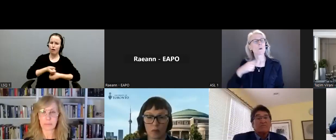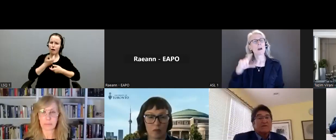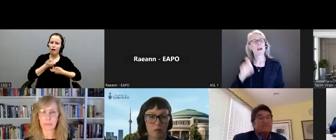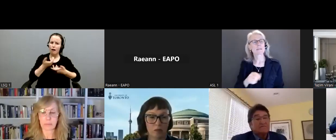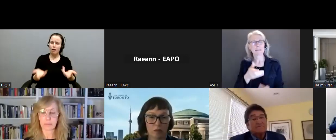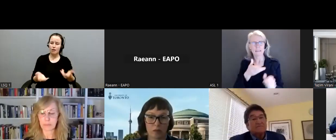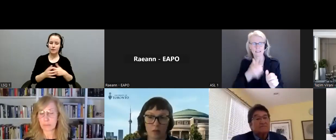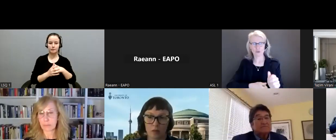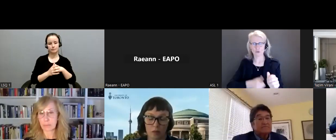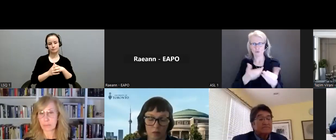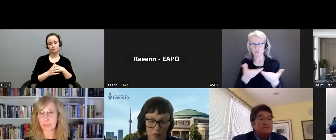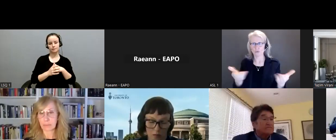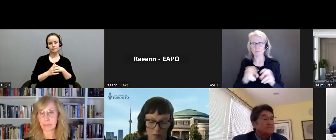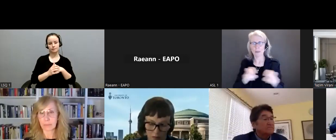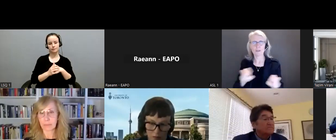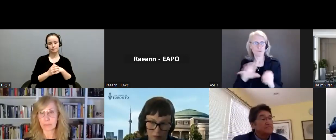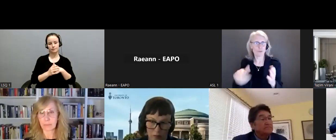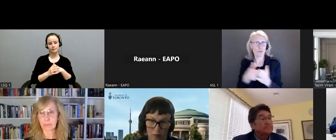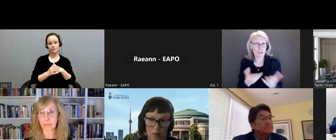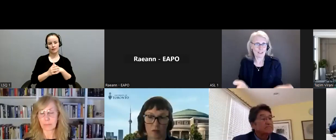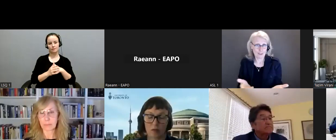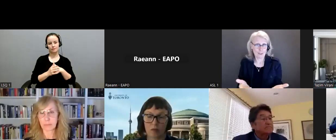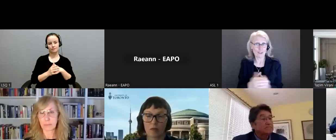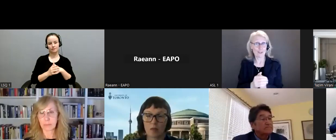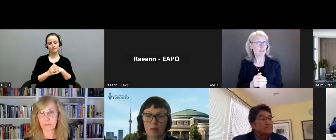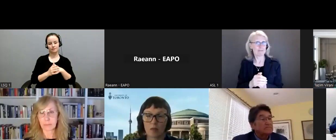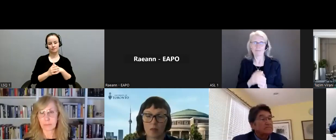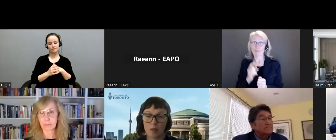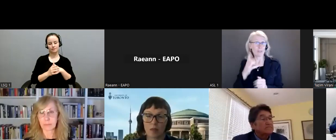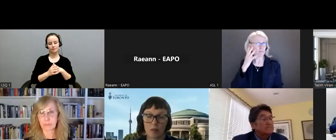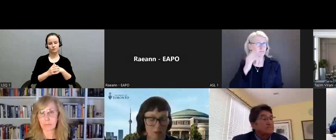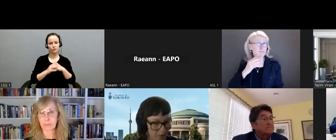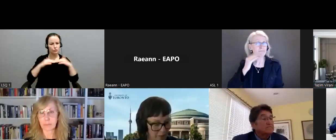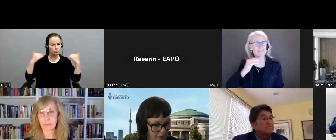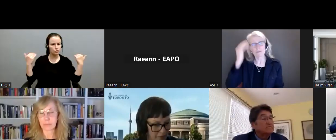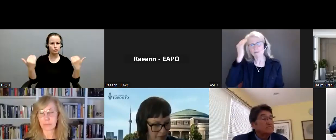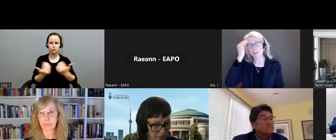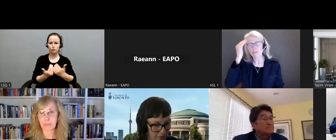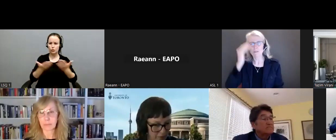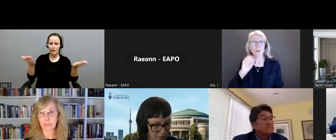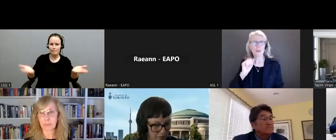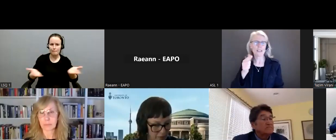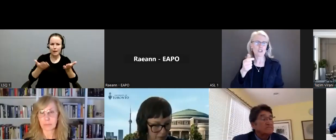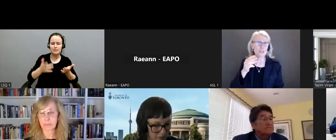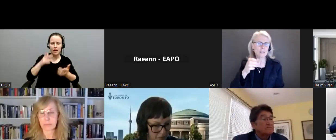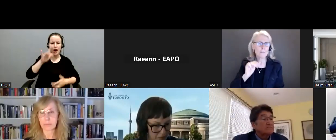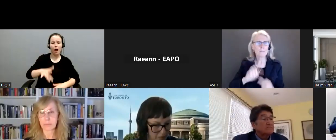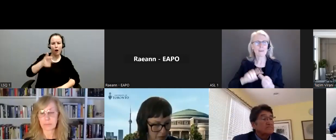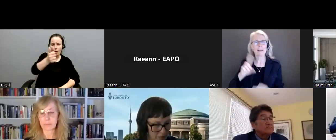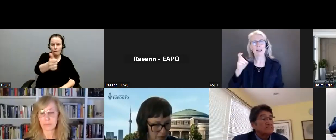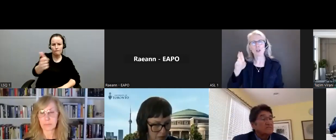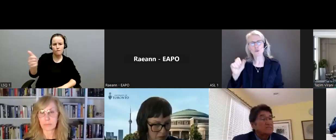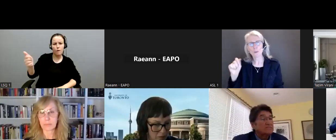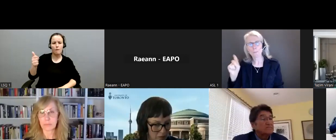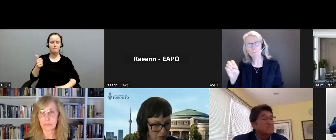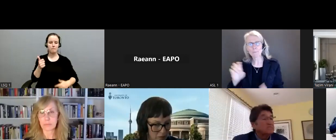question. You're all here. You're all leading voices on ageism or elder abuse, rights, human rights, rights of